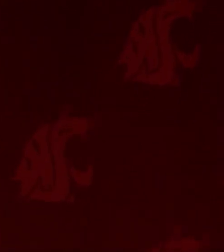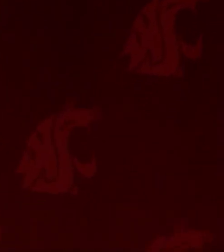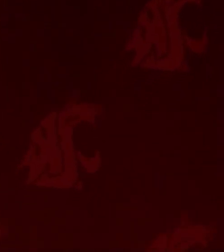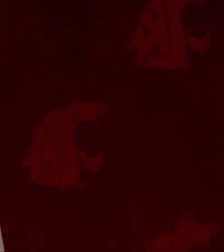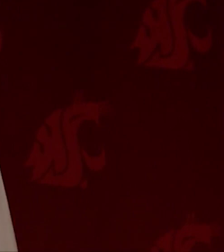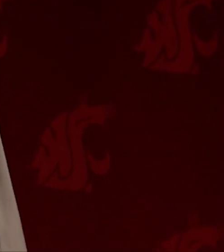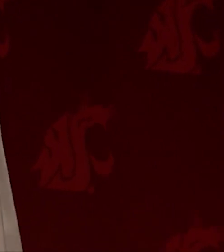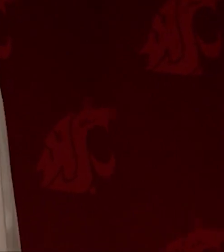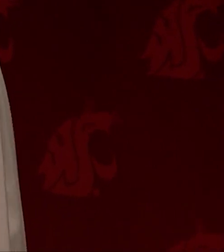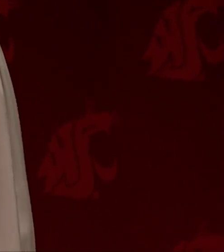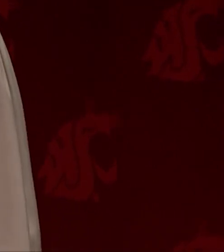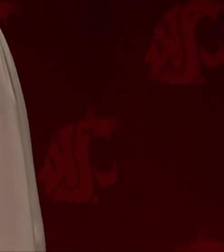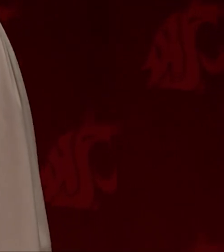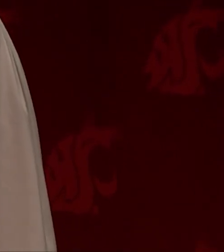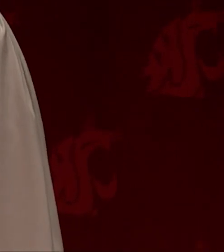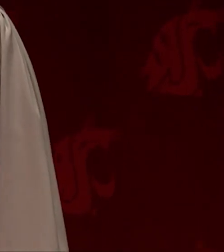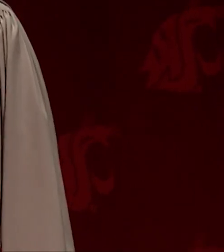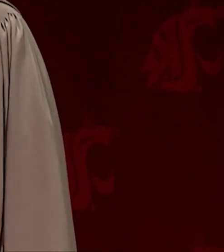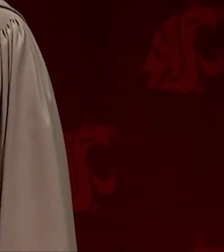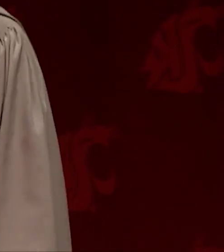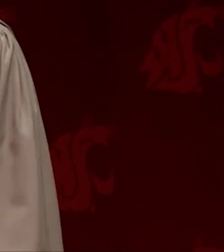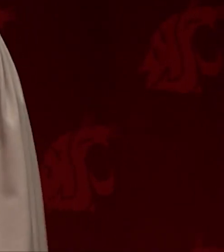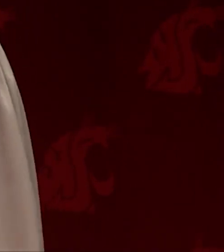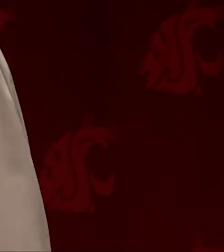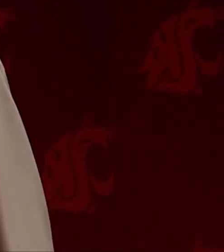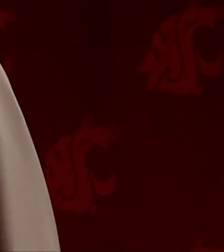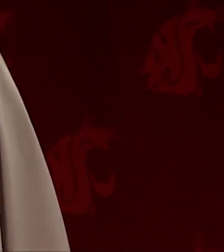Brett Blankenship, WSU Regent Chair.